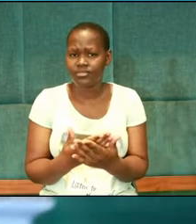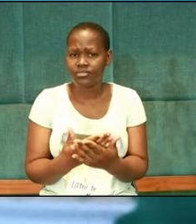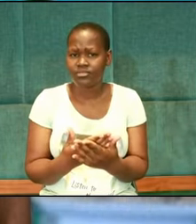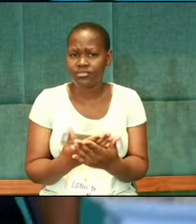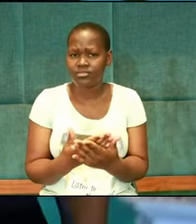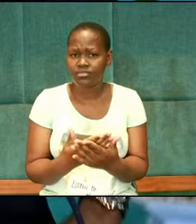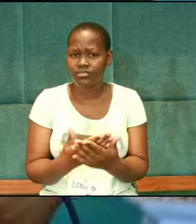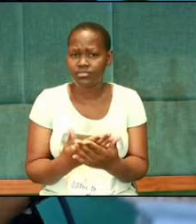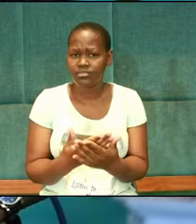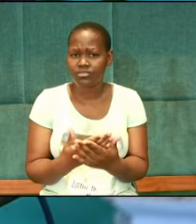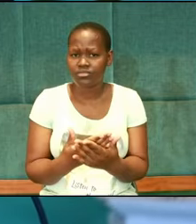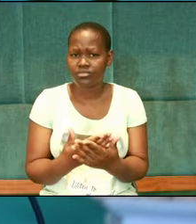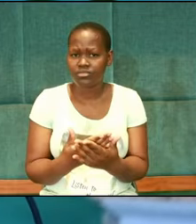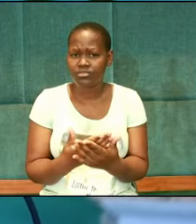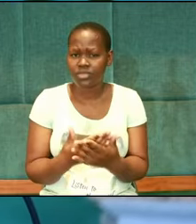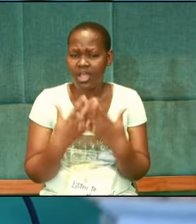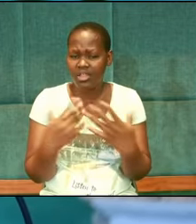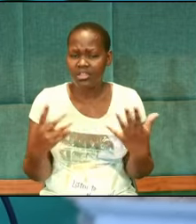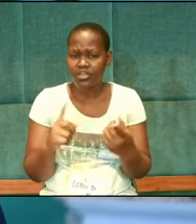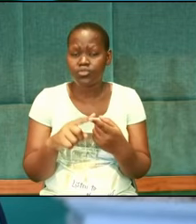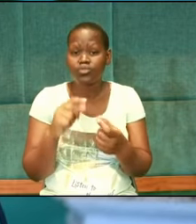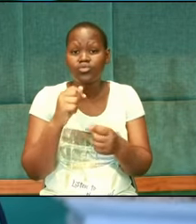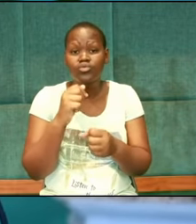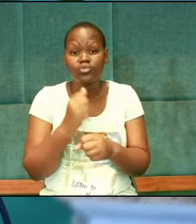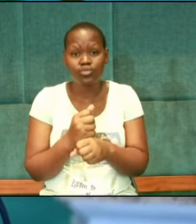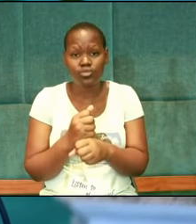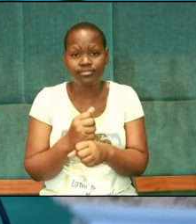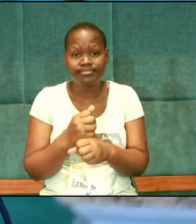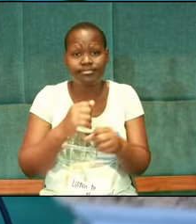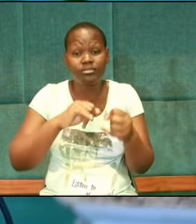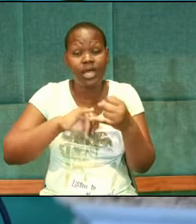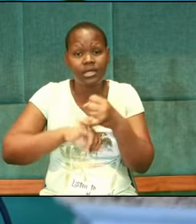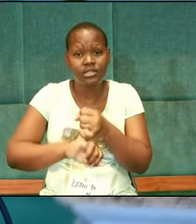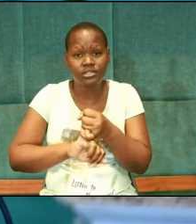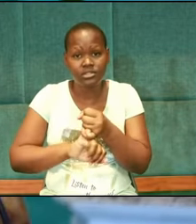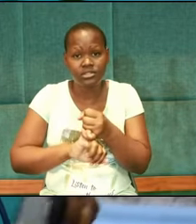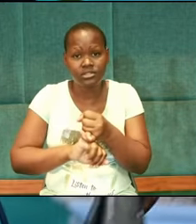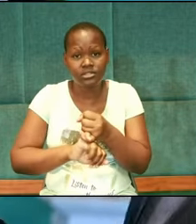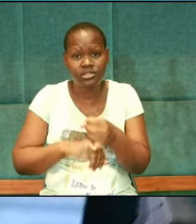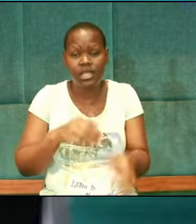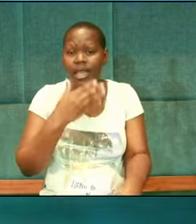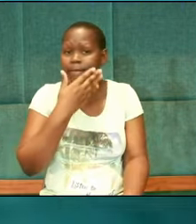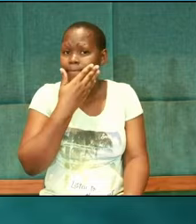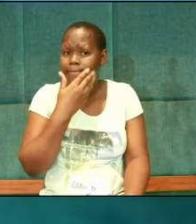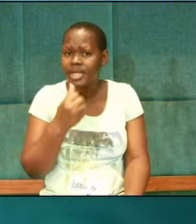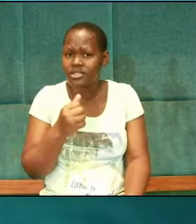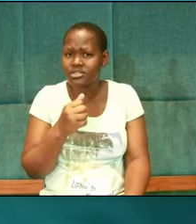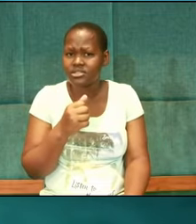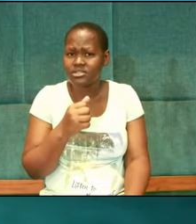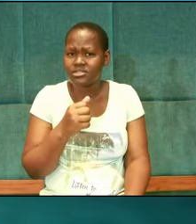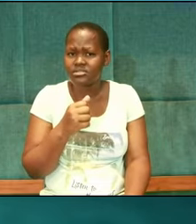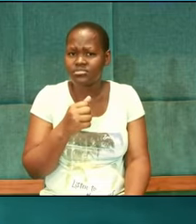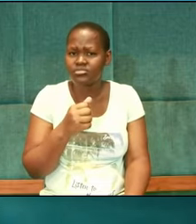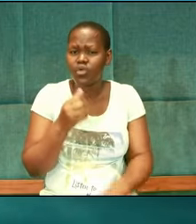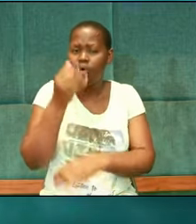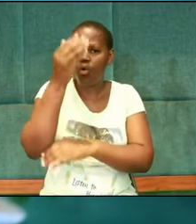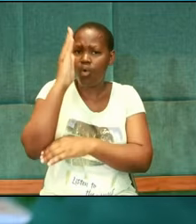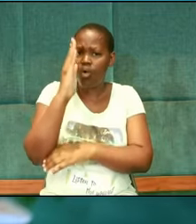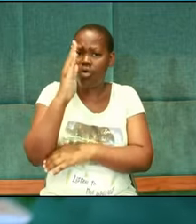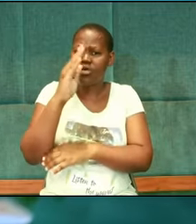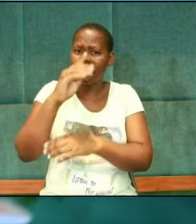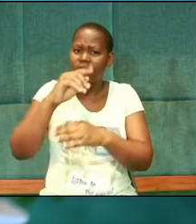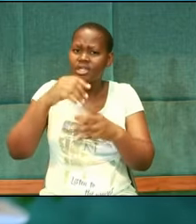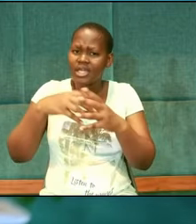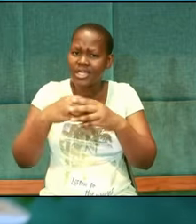do. Marriage, listen, it is the best. God invented it.